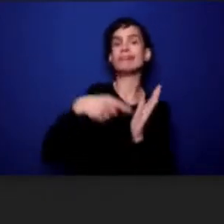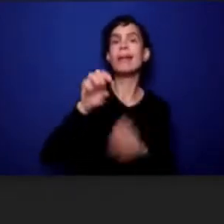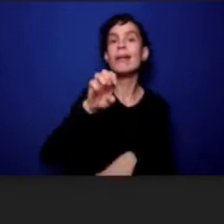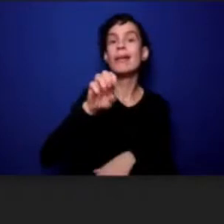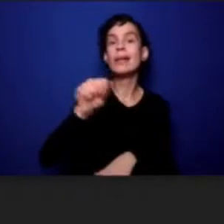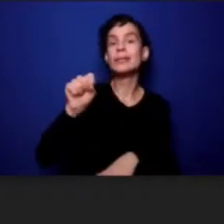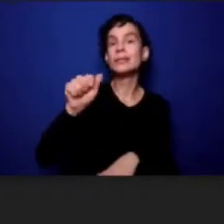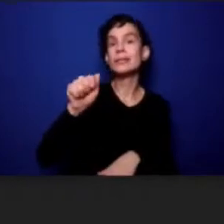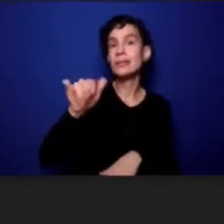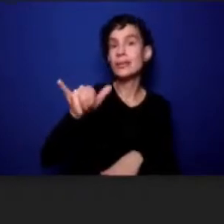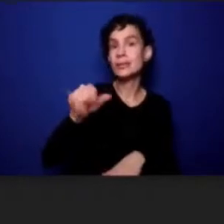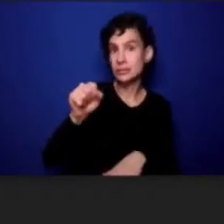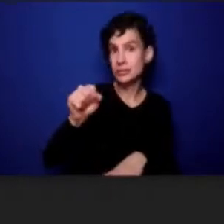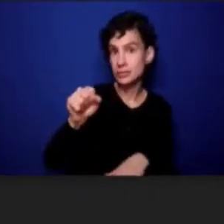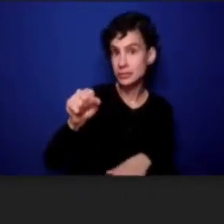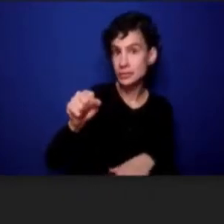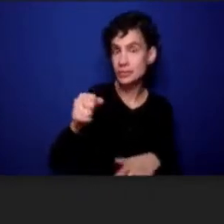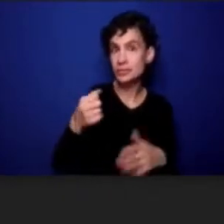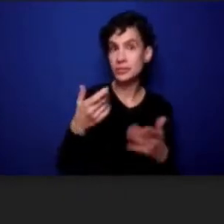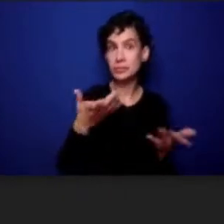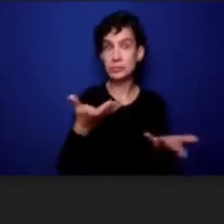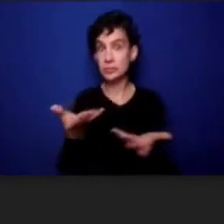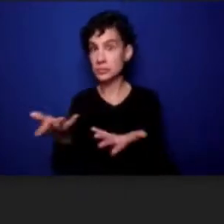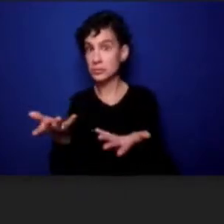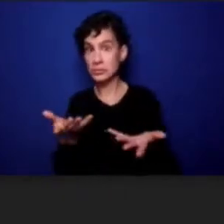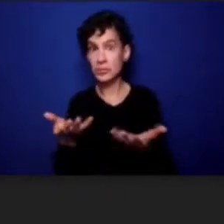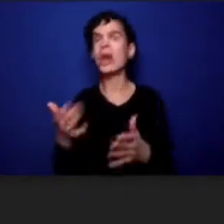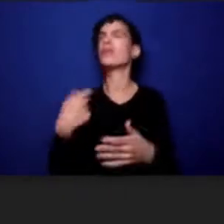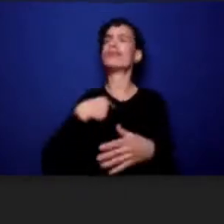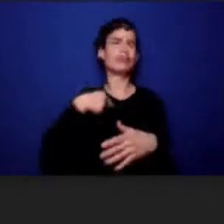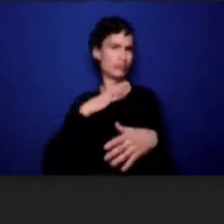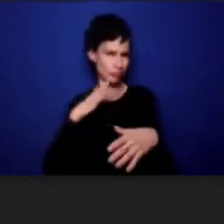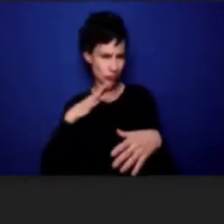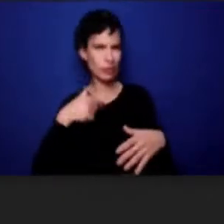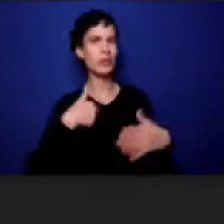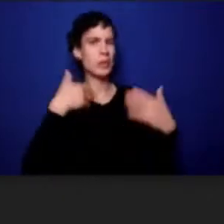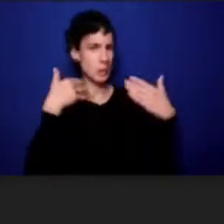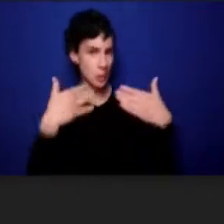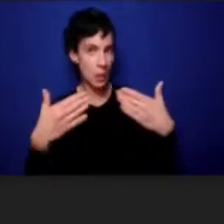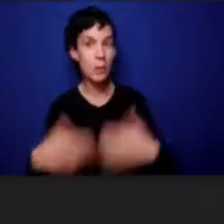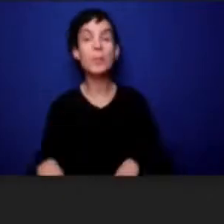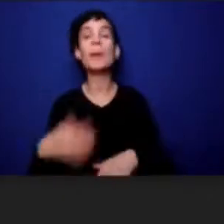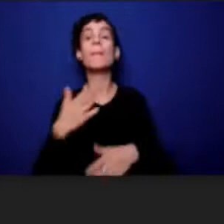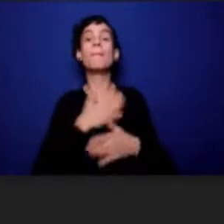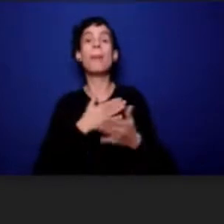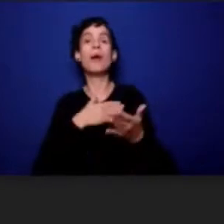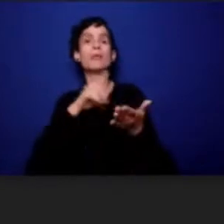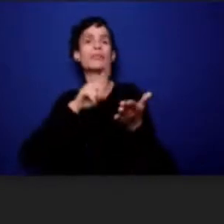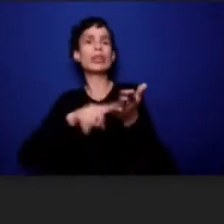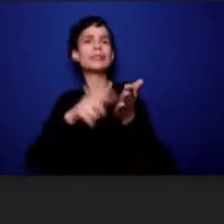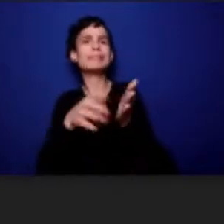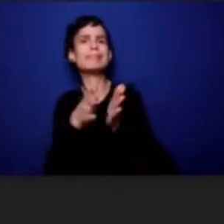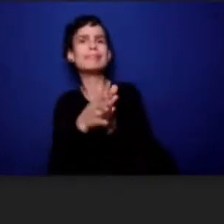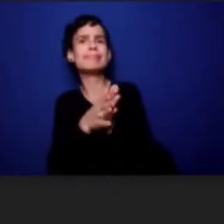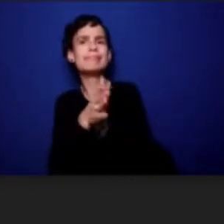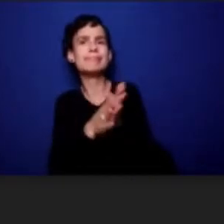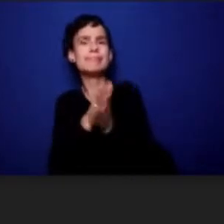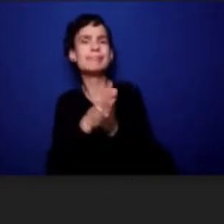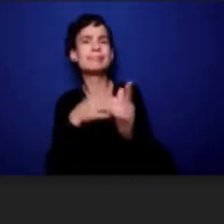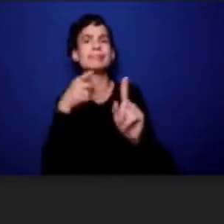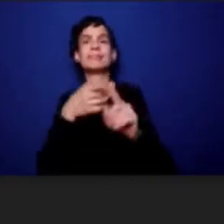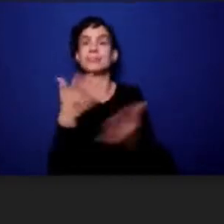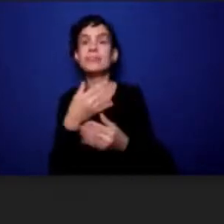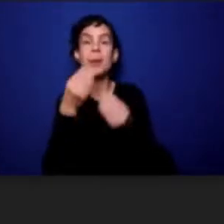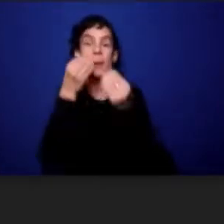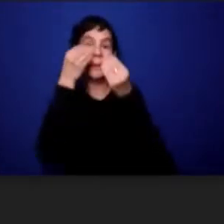Tara, do you want to go ahead? Oh, sure. Yeah, I guess so. My research interest is, I guess